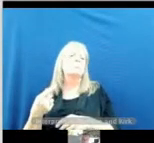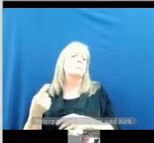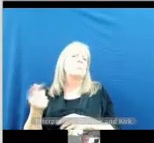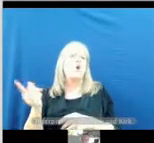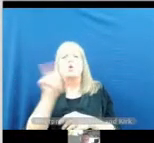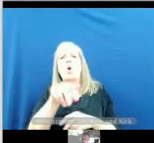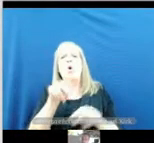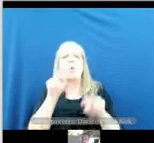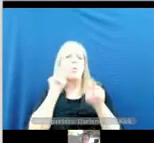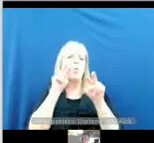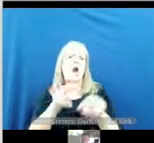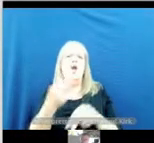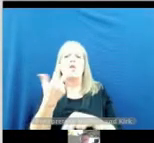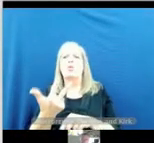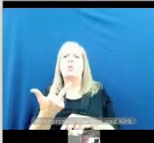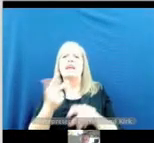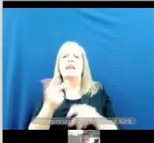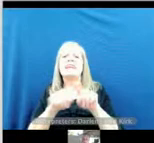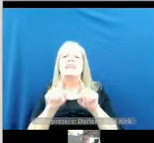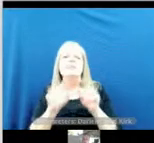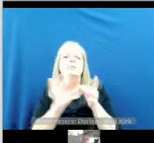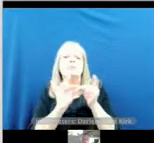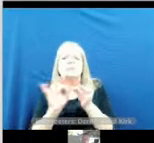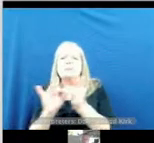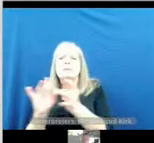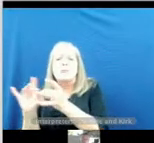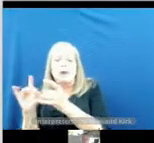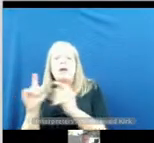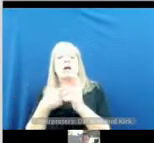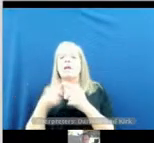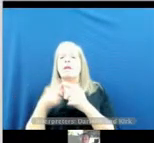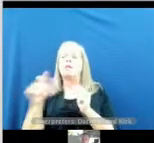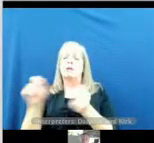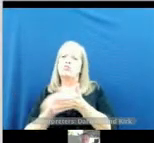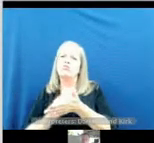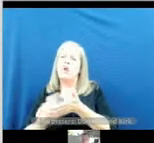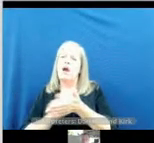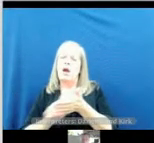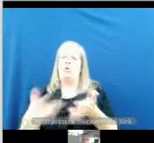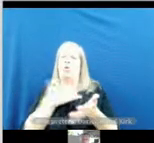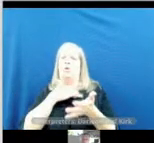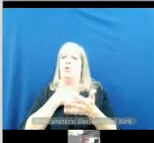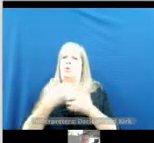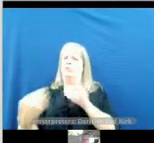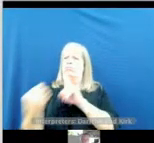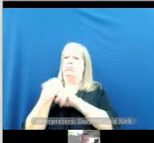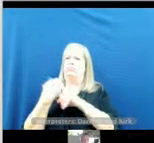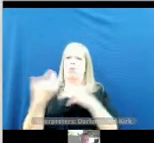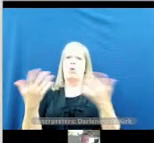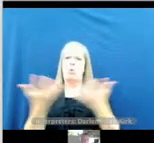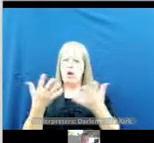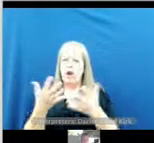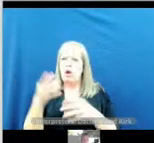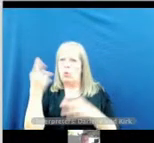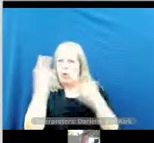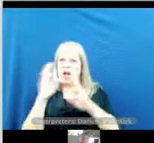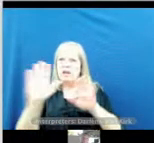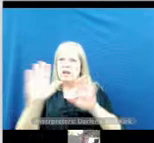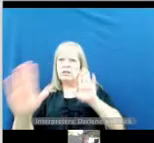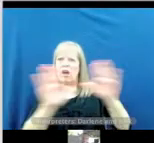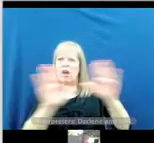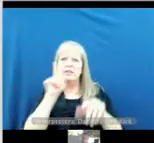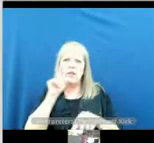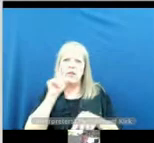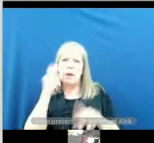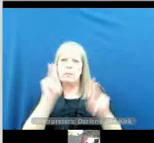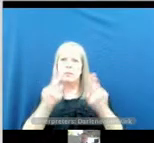vignettes and write a perspective about that. What was the impact? What did you learn about those deafblind people's experiences? So